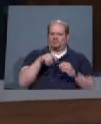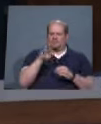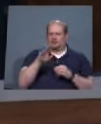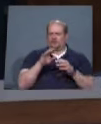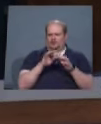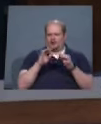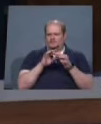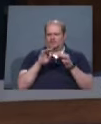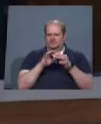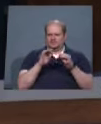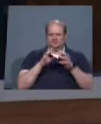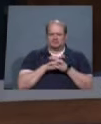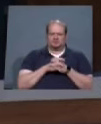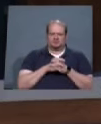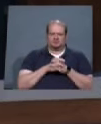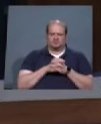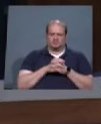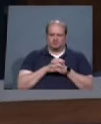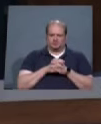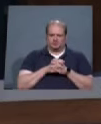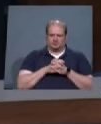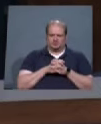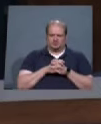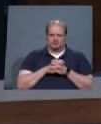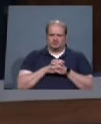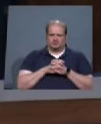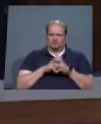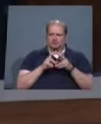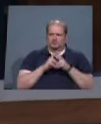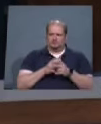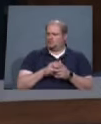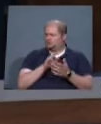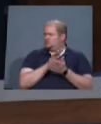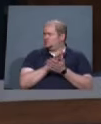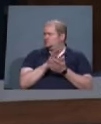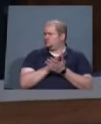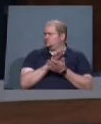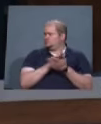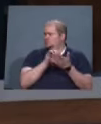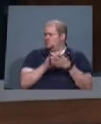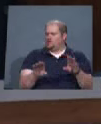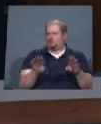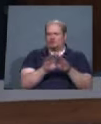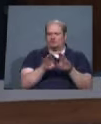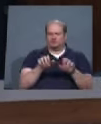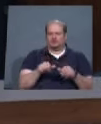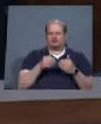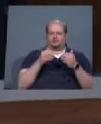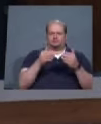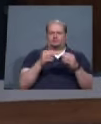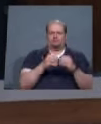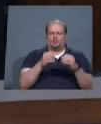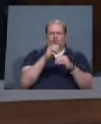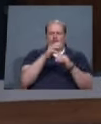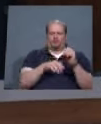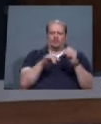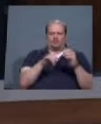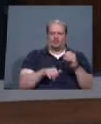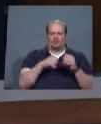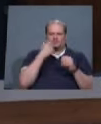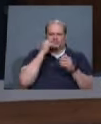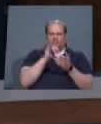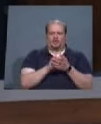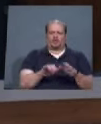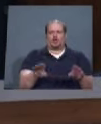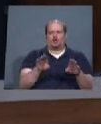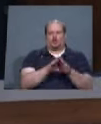comments. Is that she mentioned those schools that have been closed. I can go even further than that. They closed